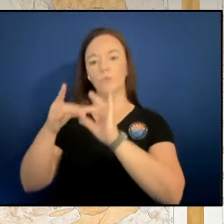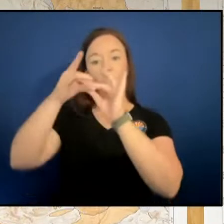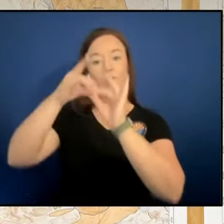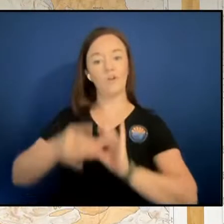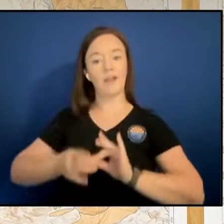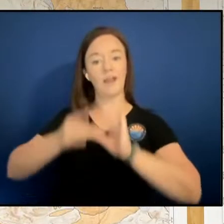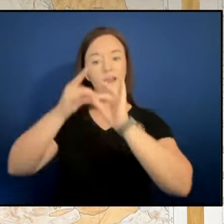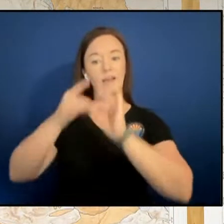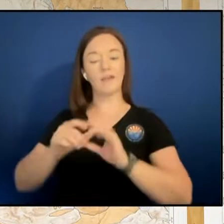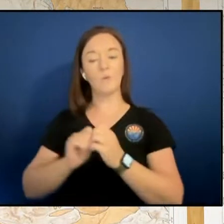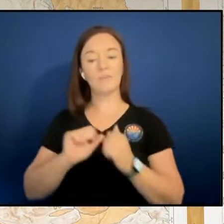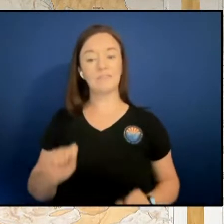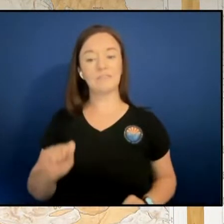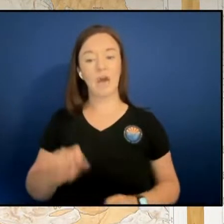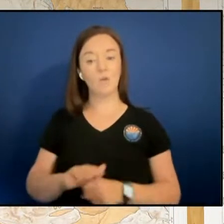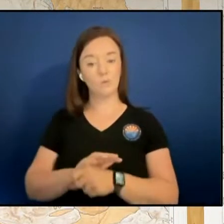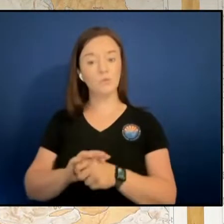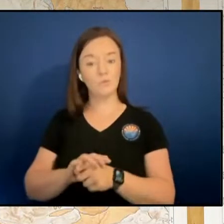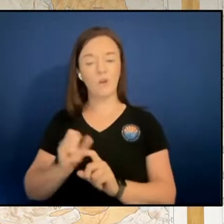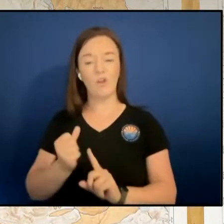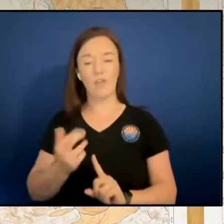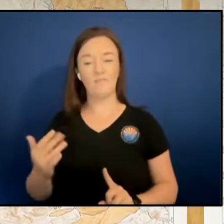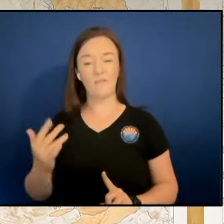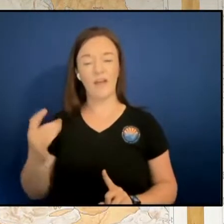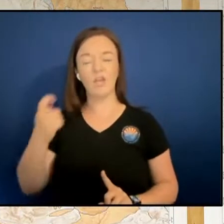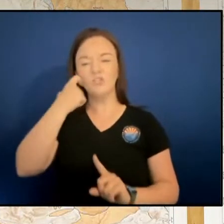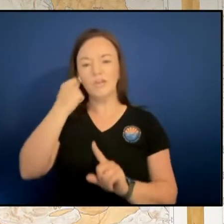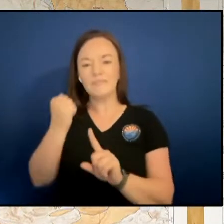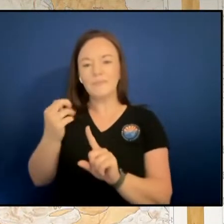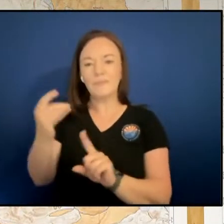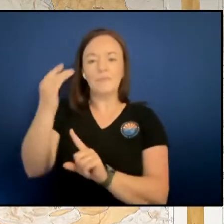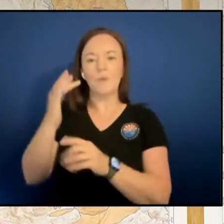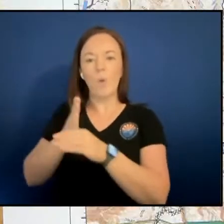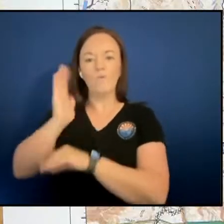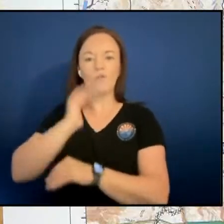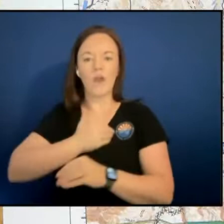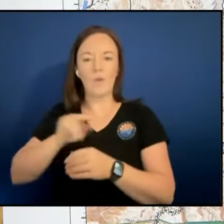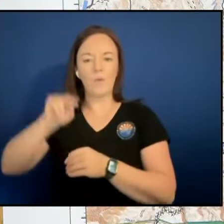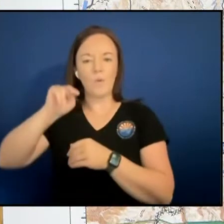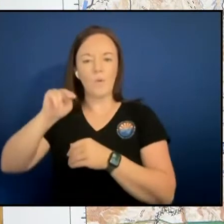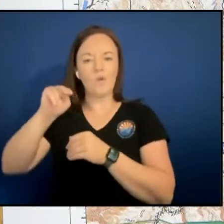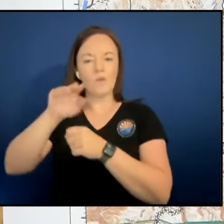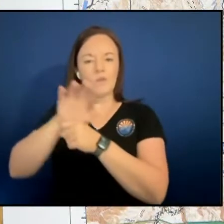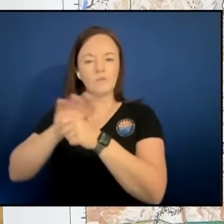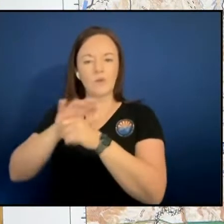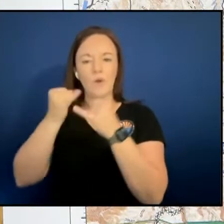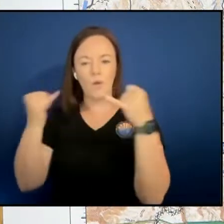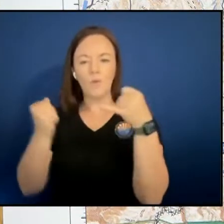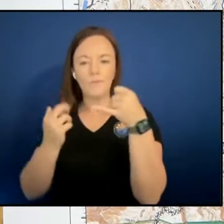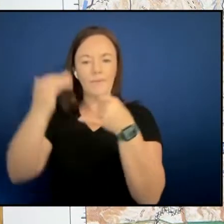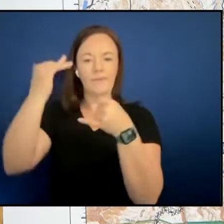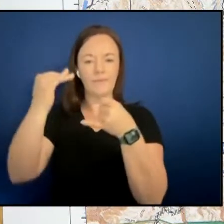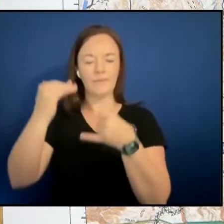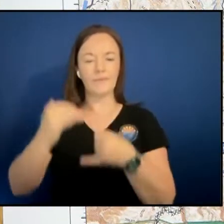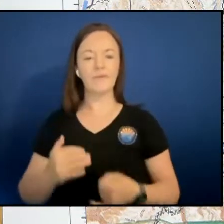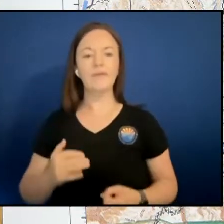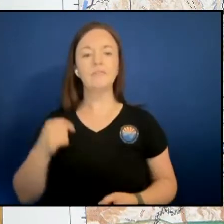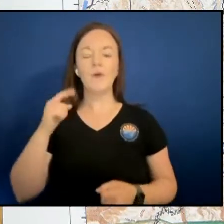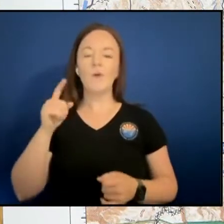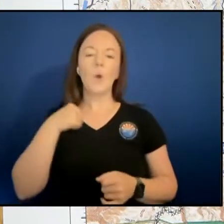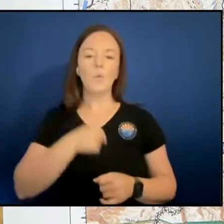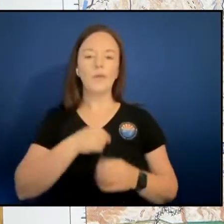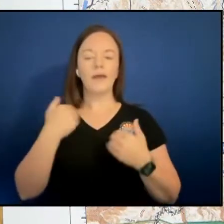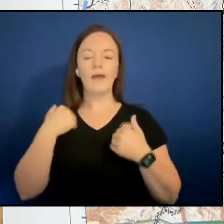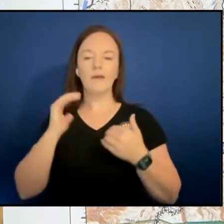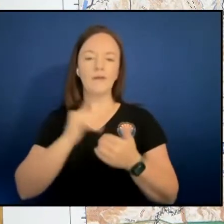this fire that has now just barely entered the north zone, that we make sure that where we have our arbitrary lines on the map that